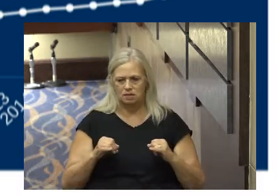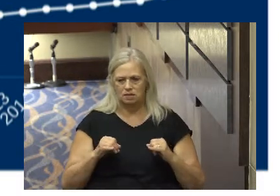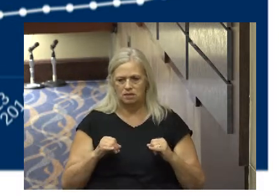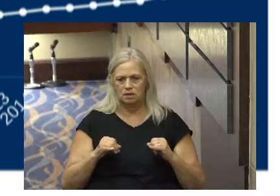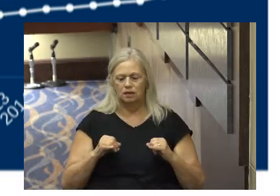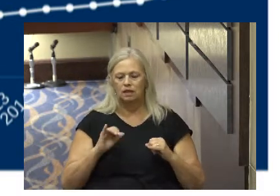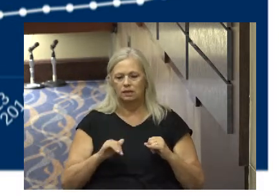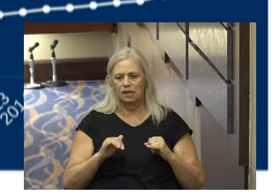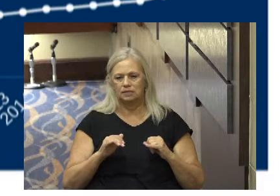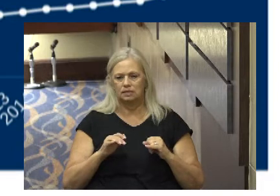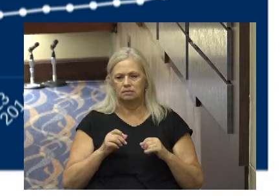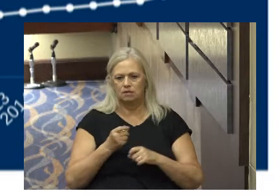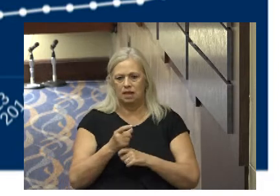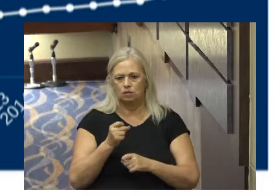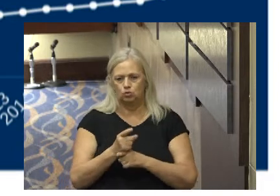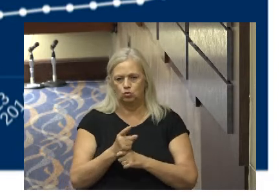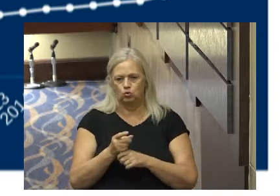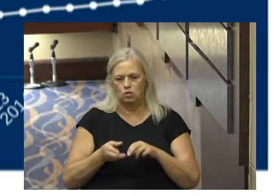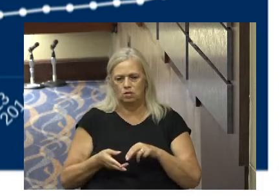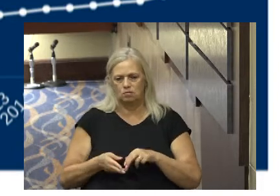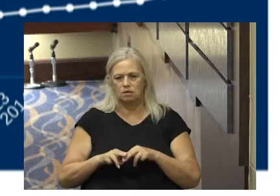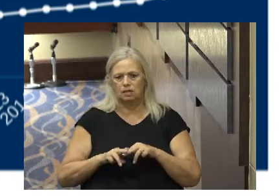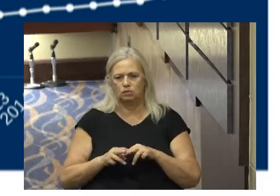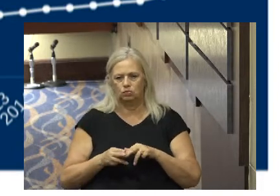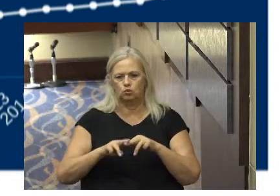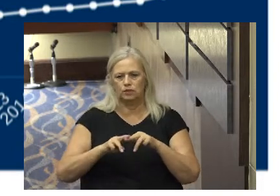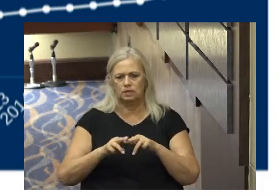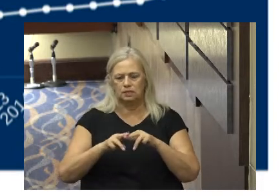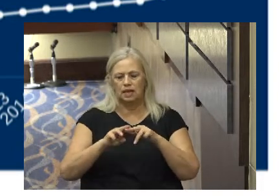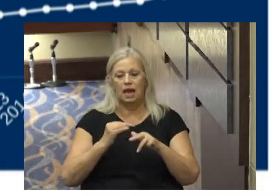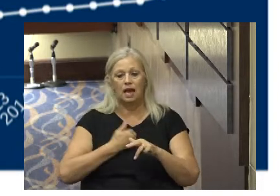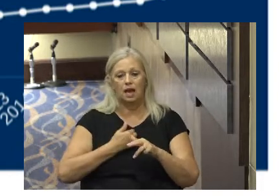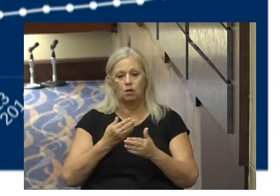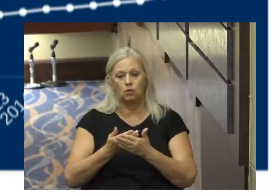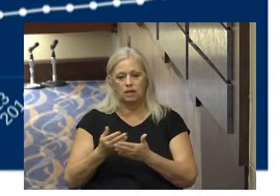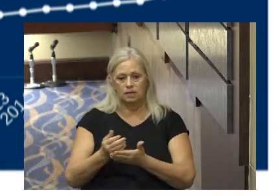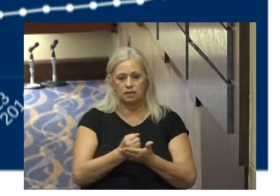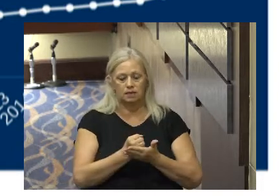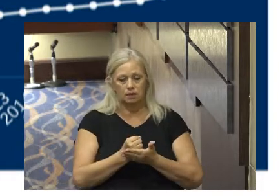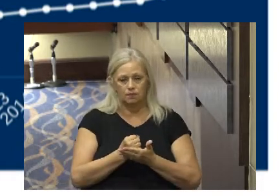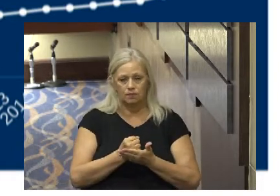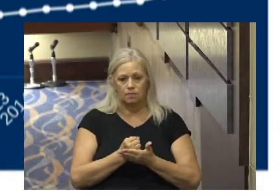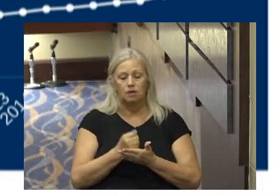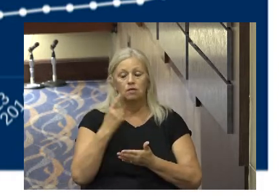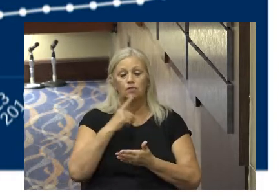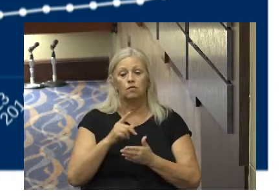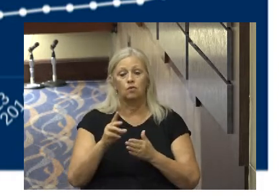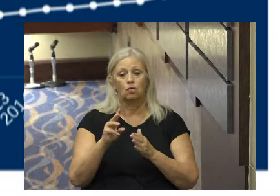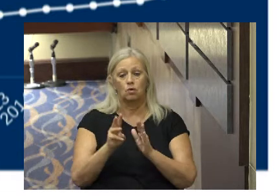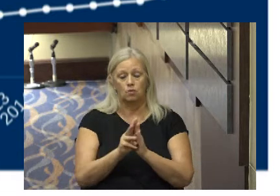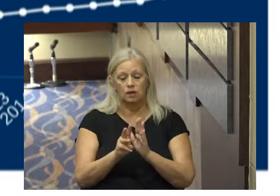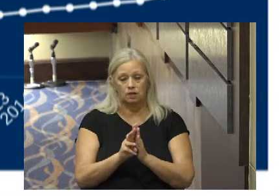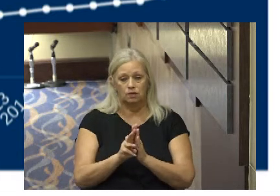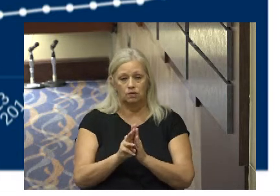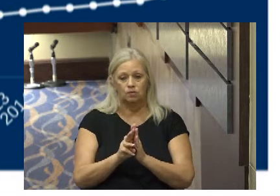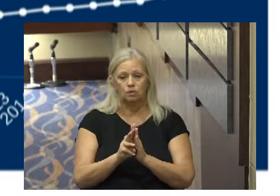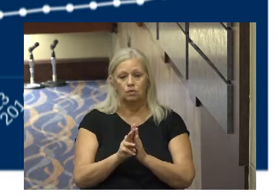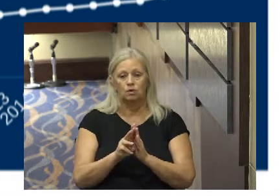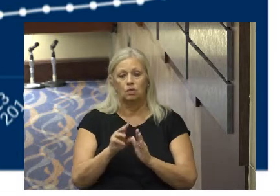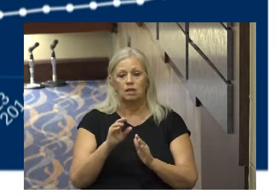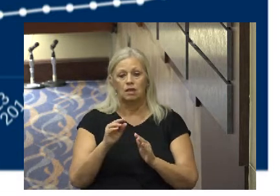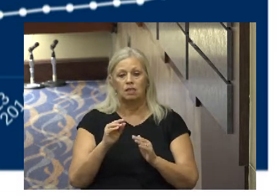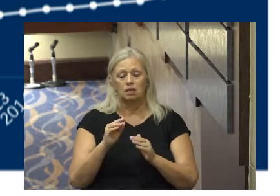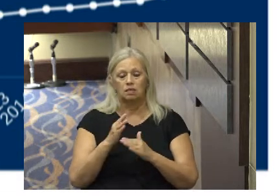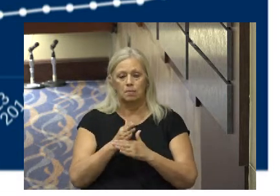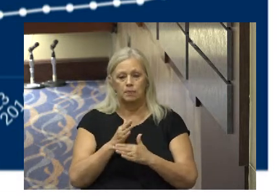annual increase in our income levels for Waco, what the median income looks